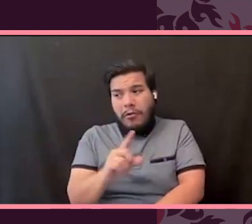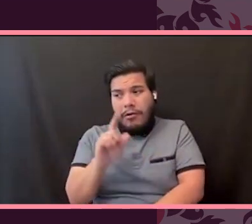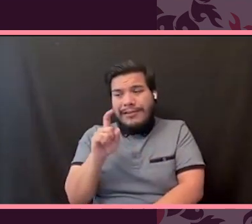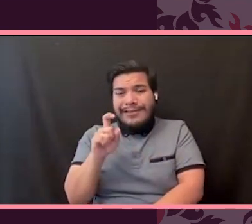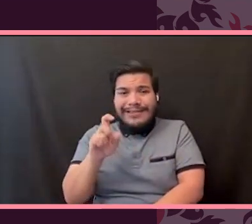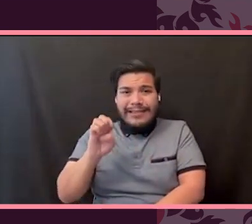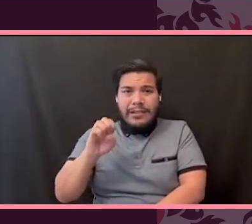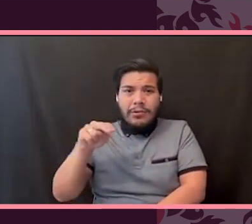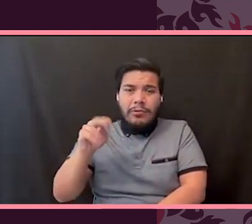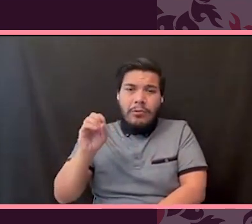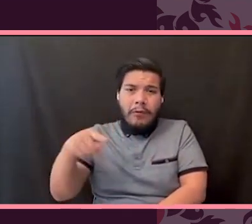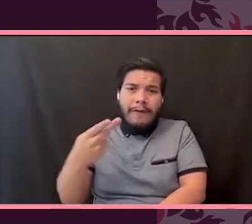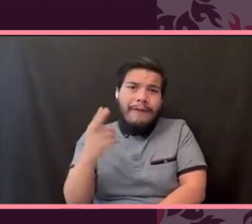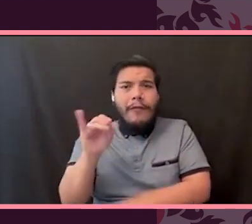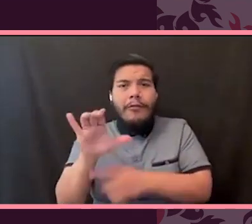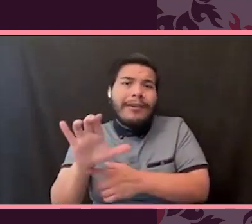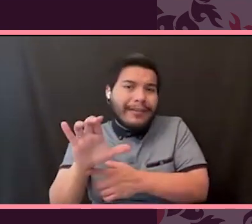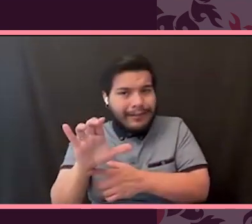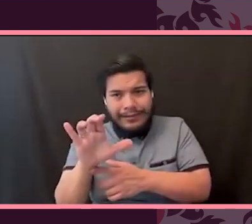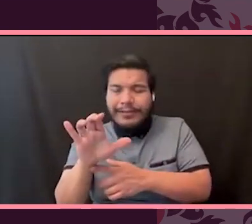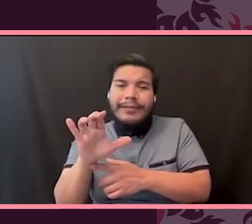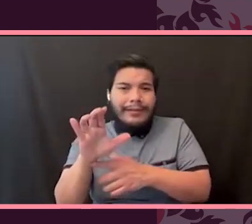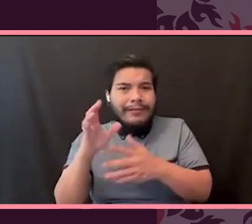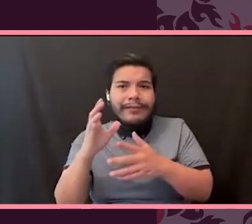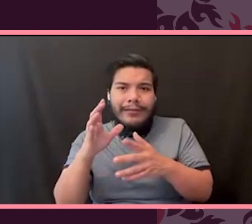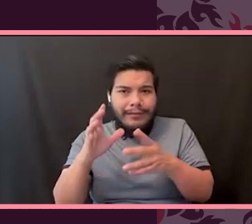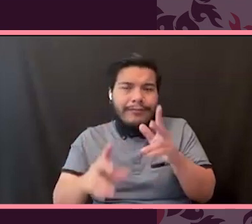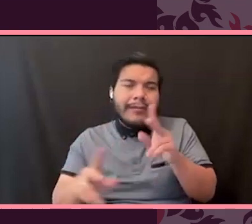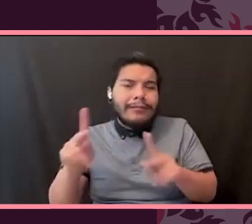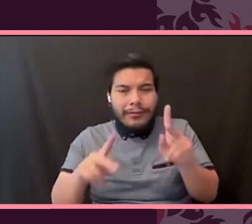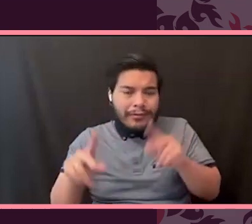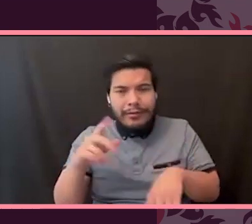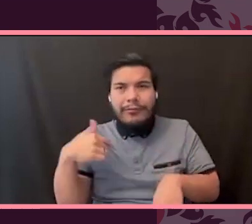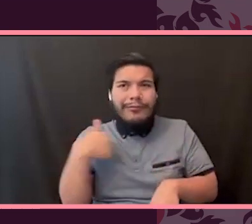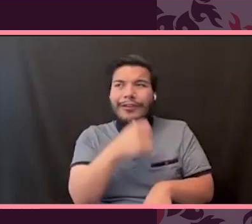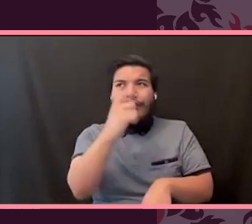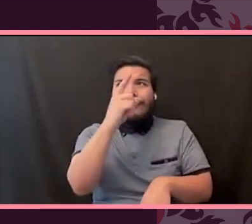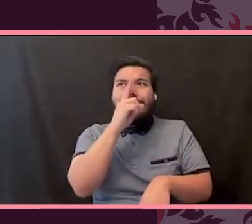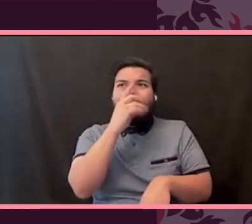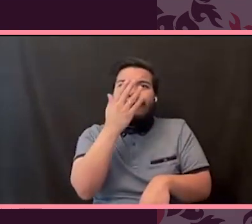So I think we are innately not that good at accepting difference.